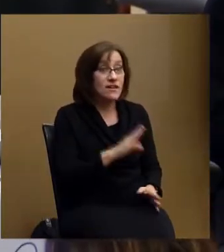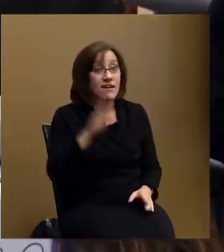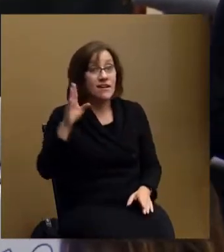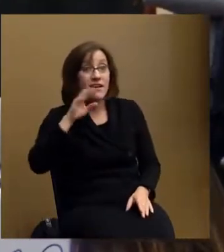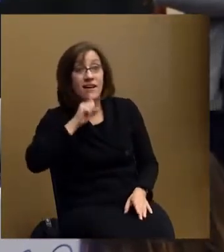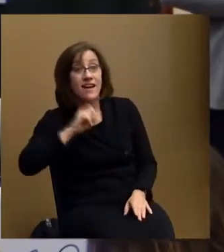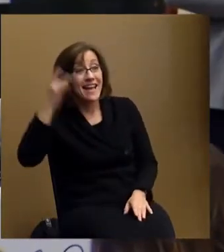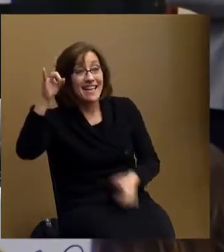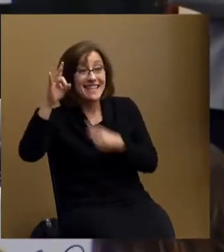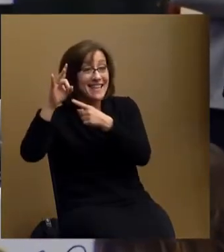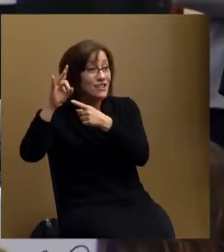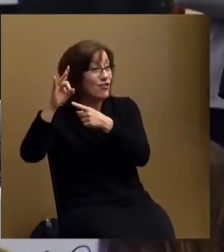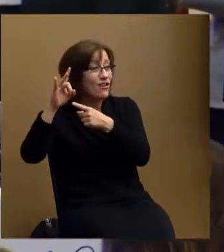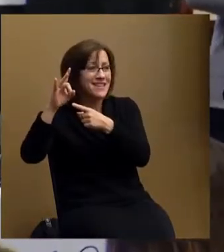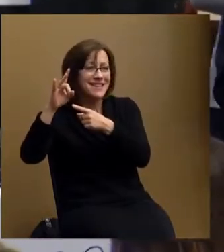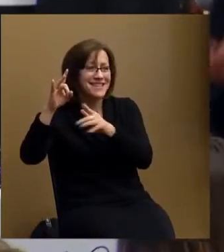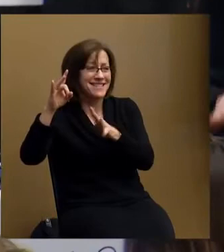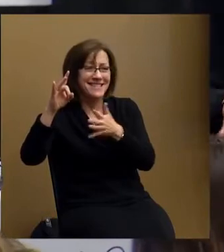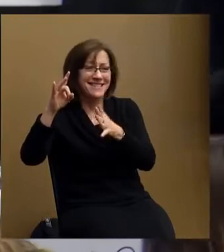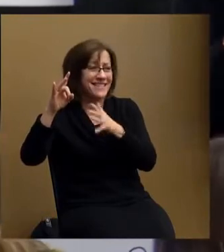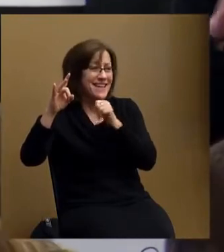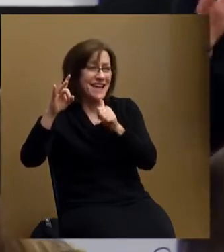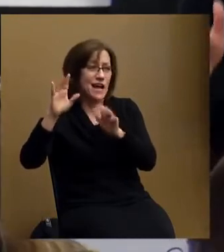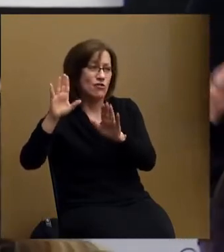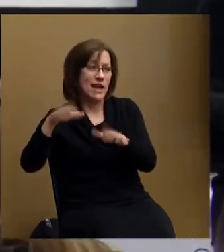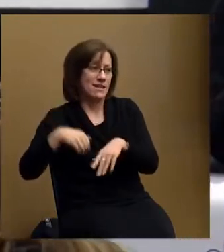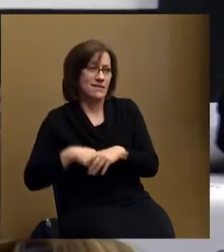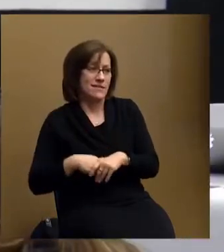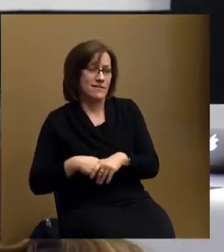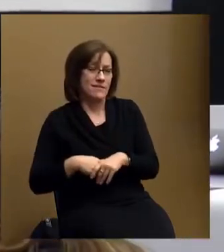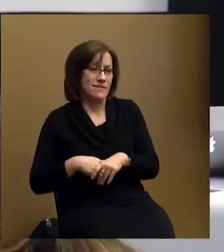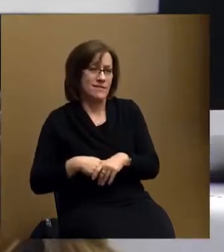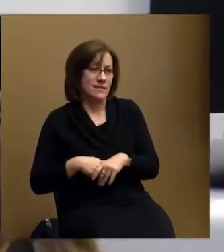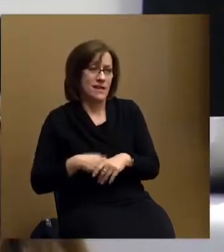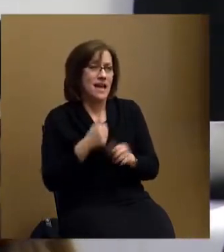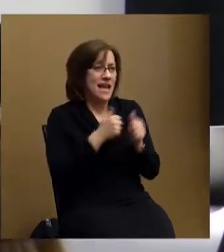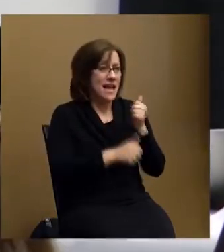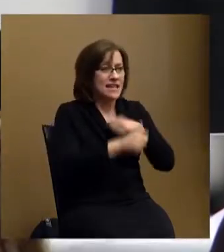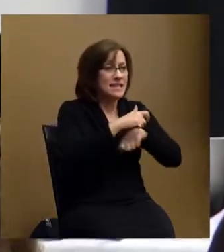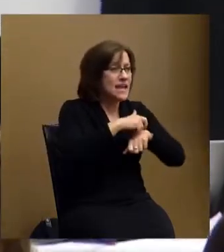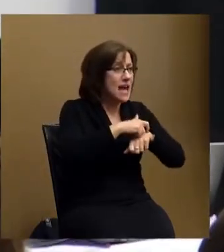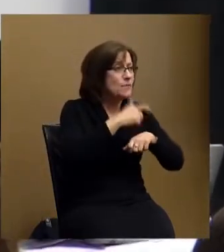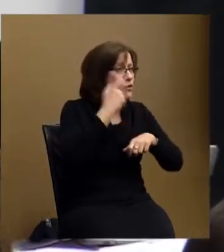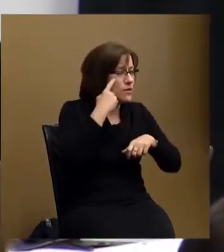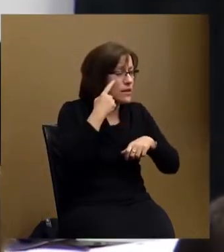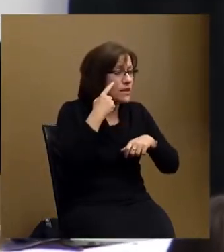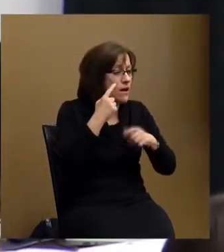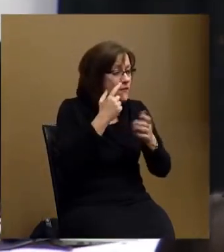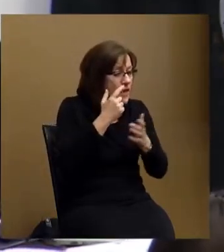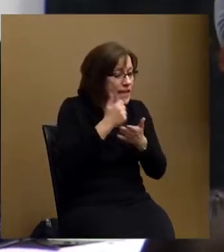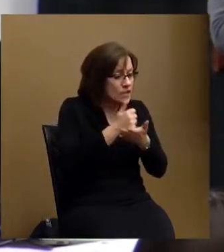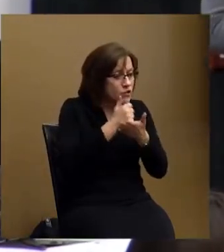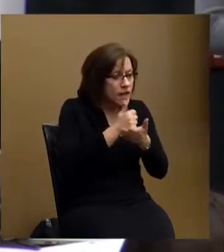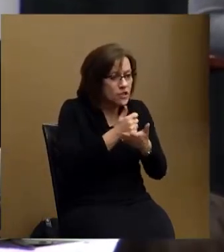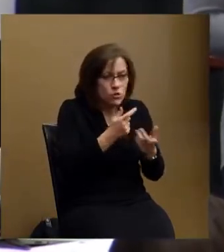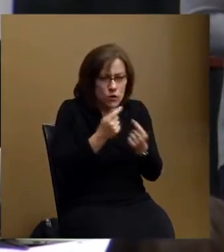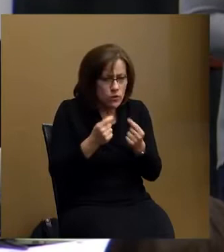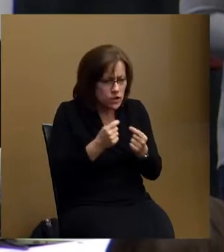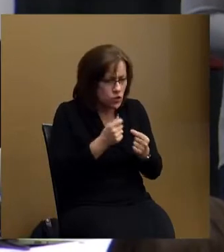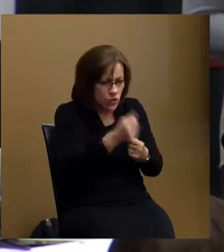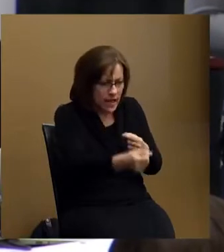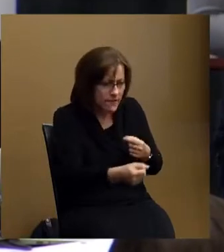an 18-year-old. So anytime we're thinking of these interventions that we're using, we're going to have to